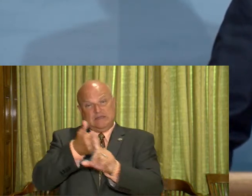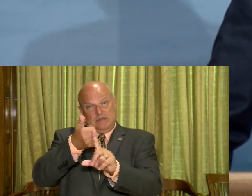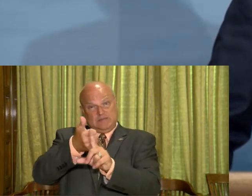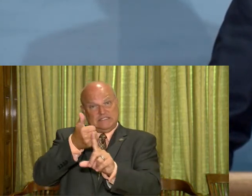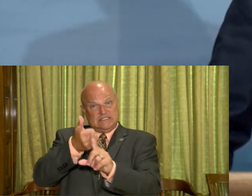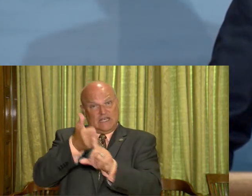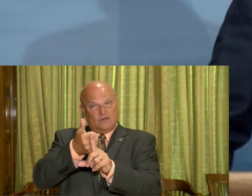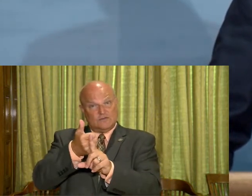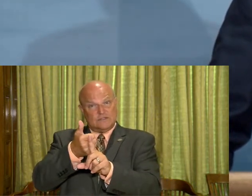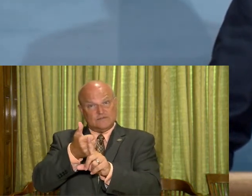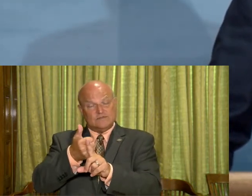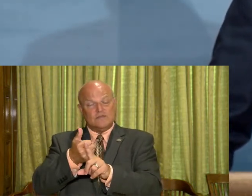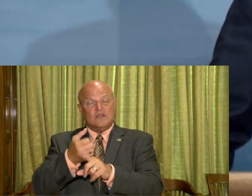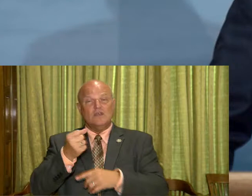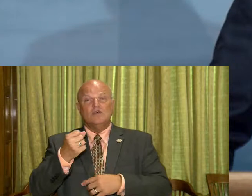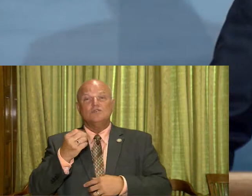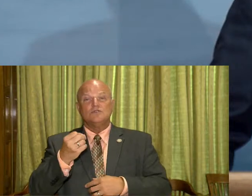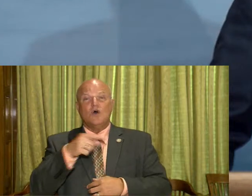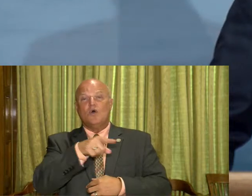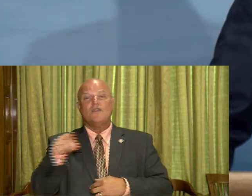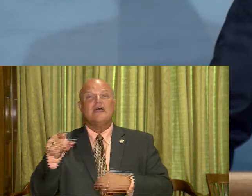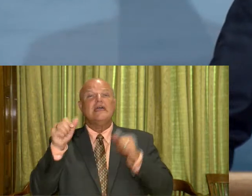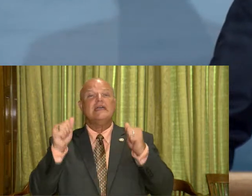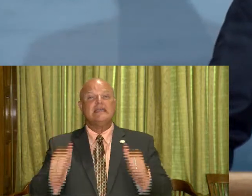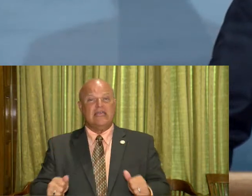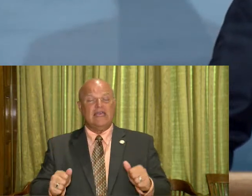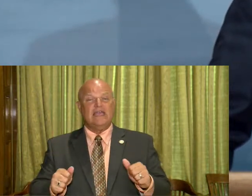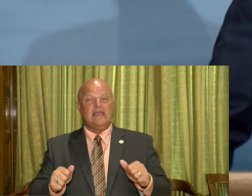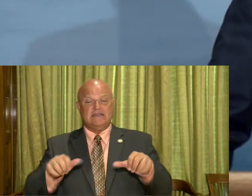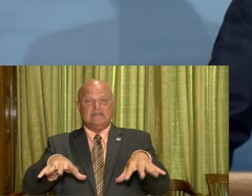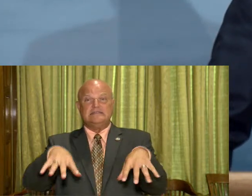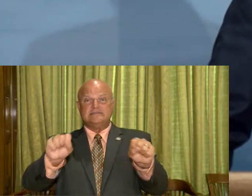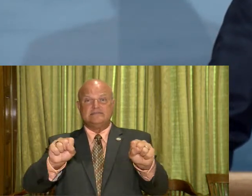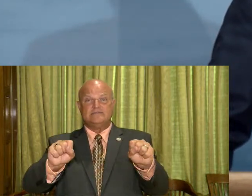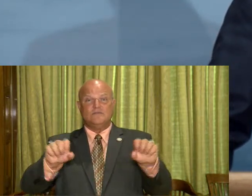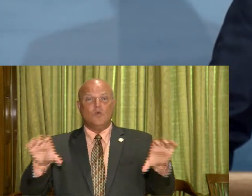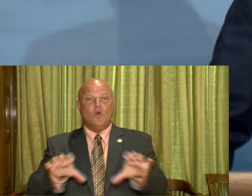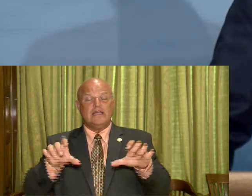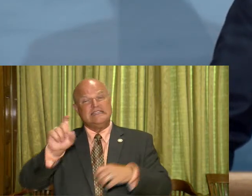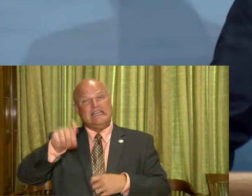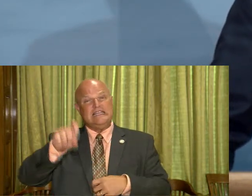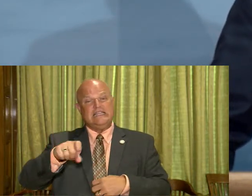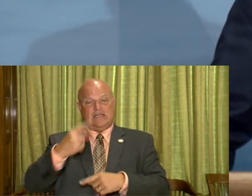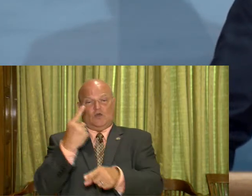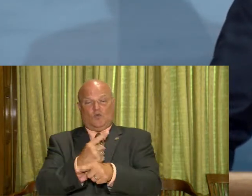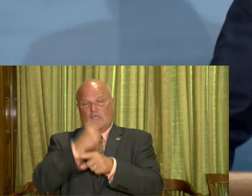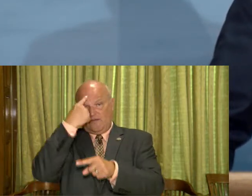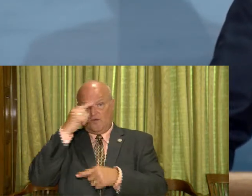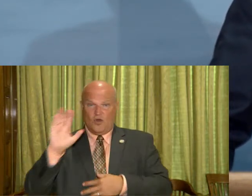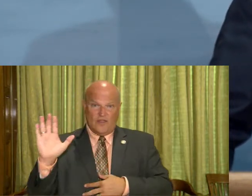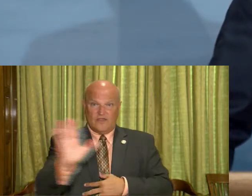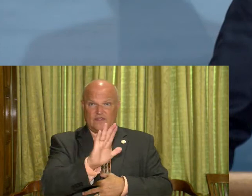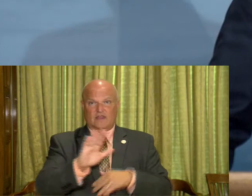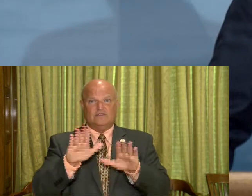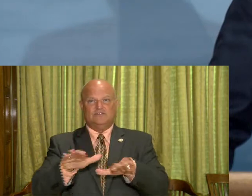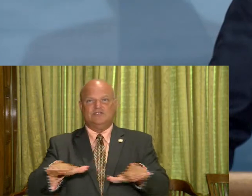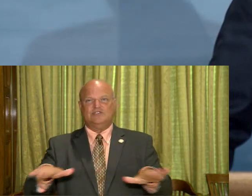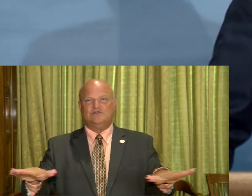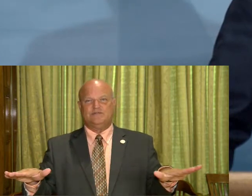authority, and so that they can take whatever action they deem appropriate for their children. Now,